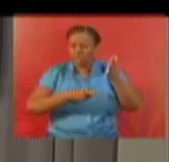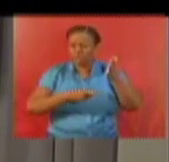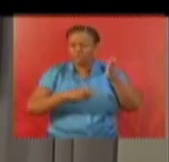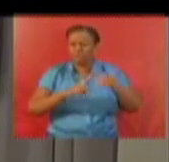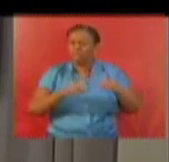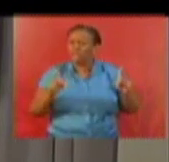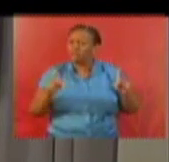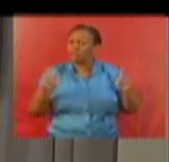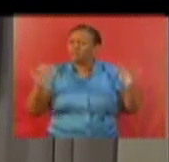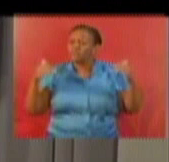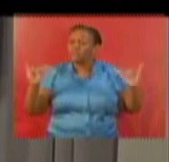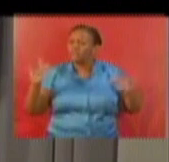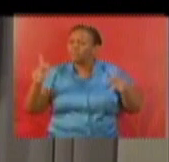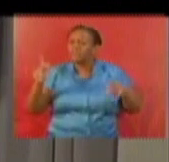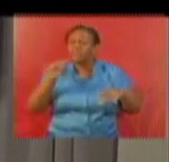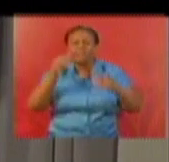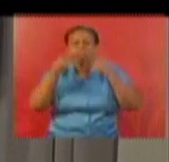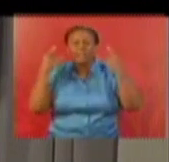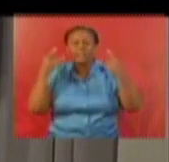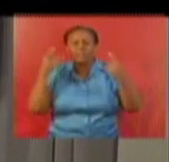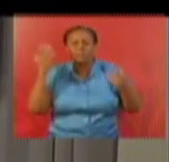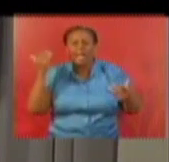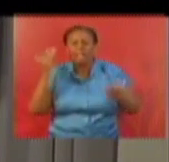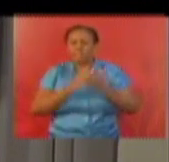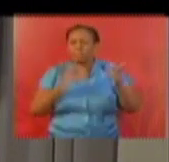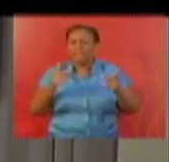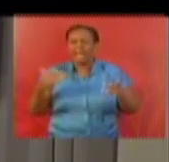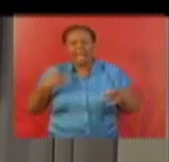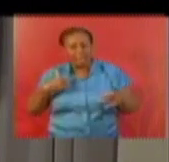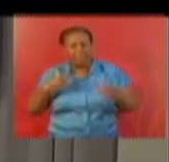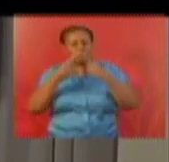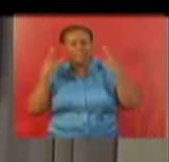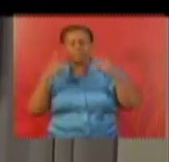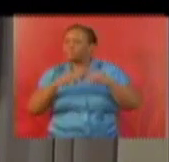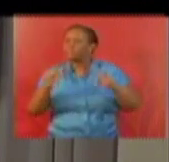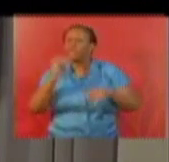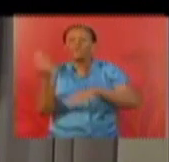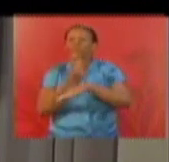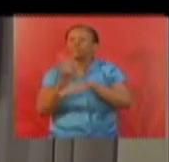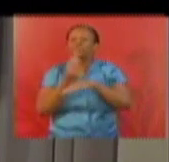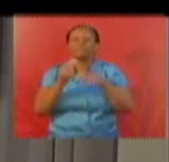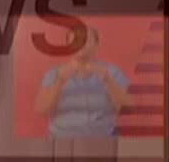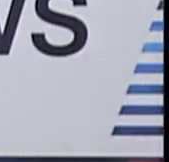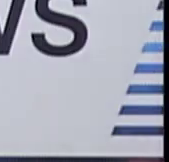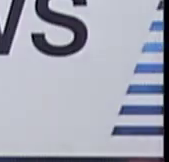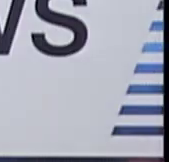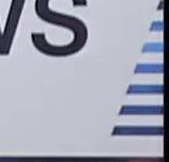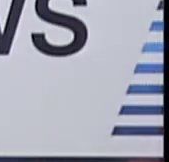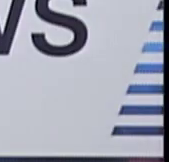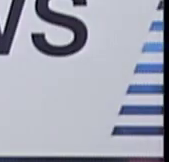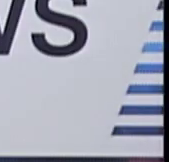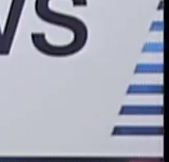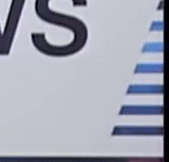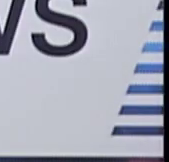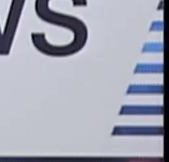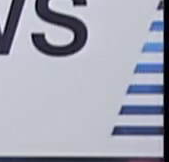quasi promenade who have the masks and who insist on having it under their chins. The minister took